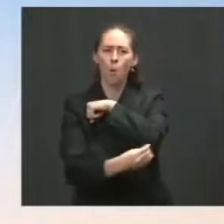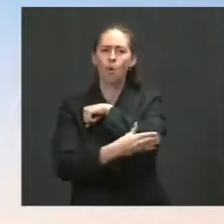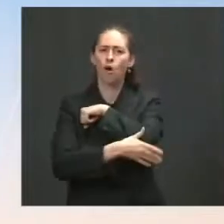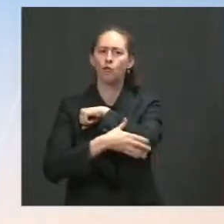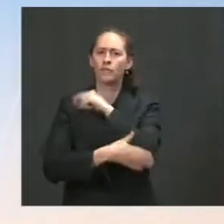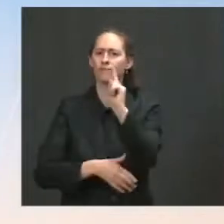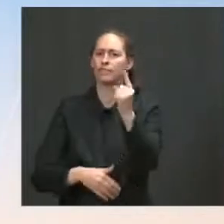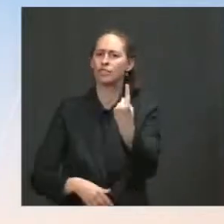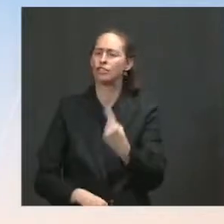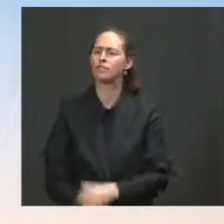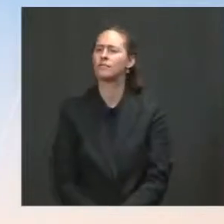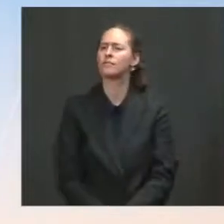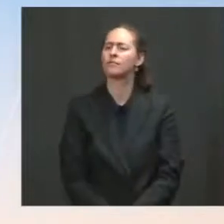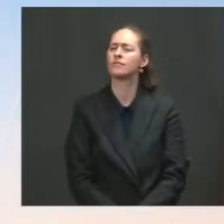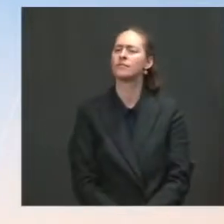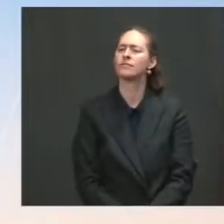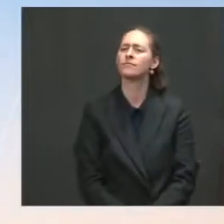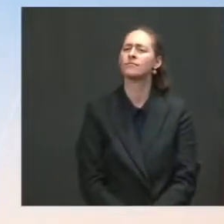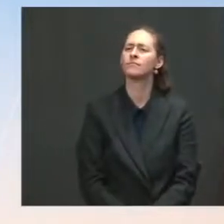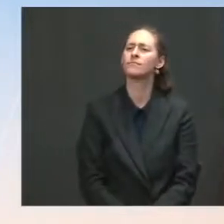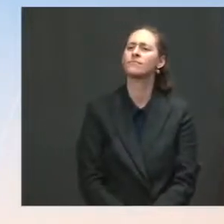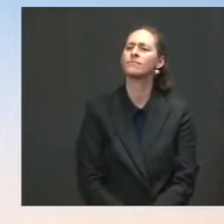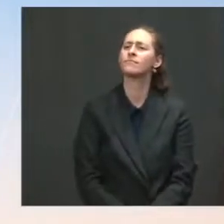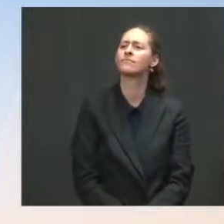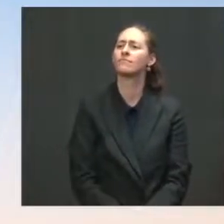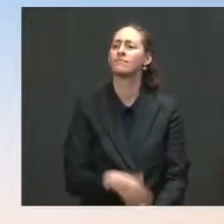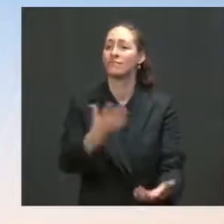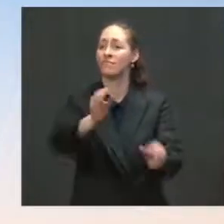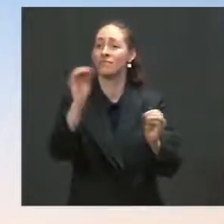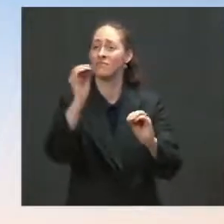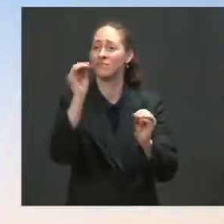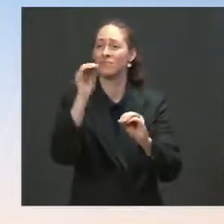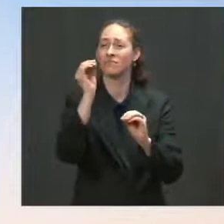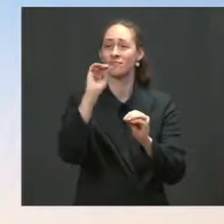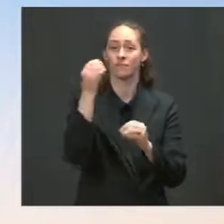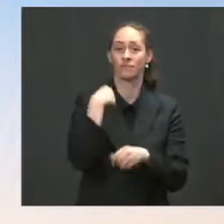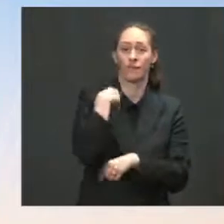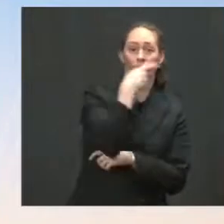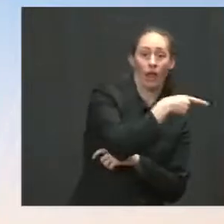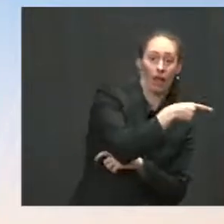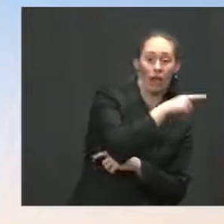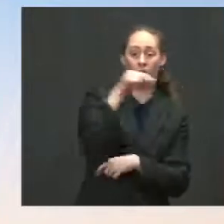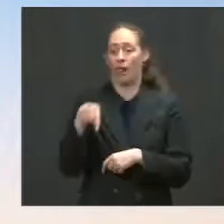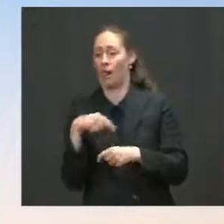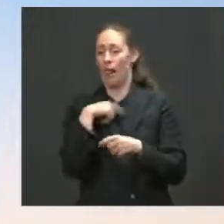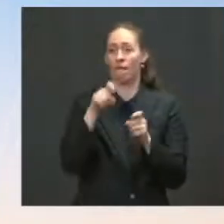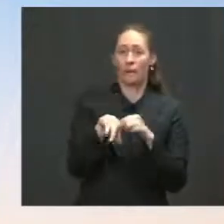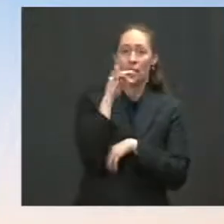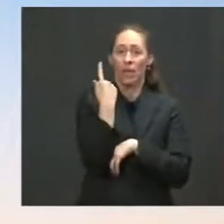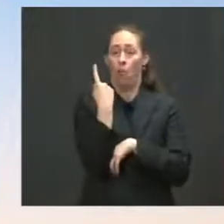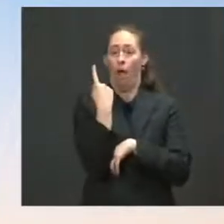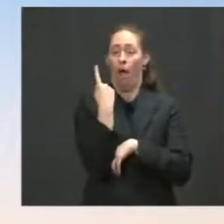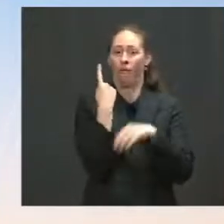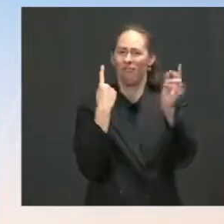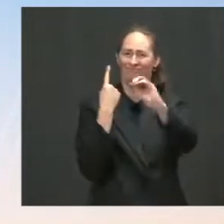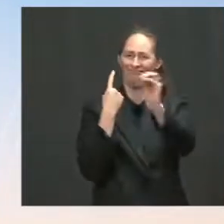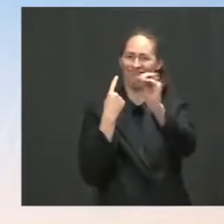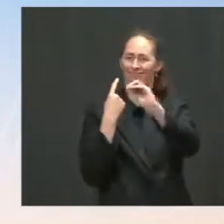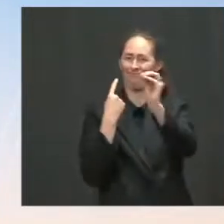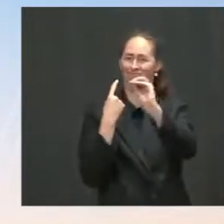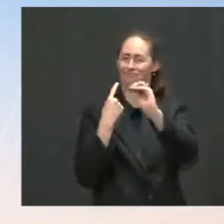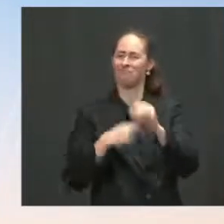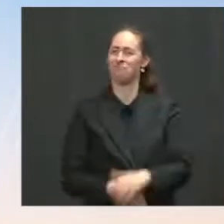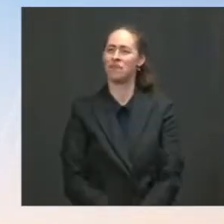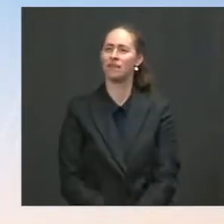that we can do both. We announced just yesterday that we hit an important milestone of over 110 million vaccines donated to